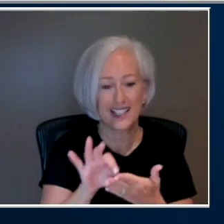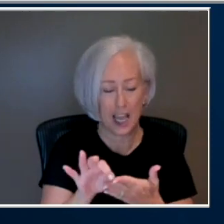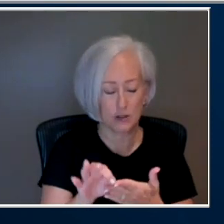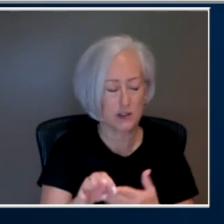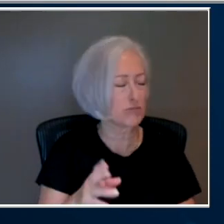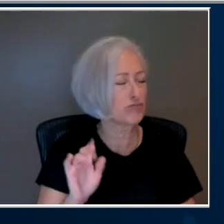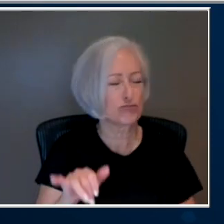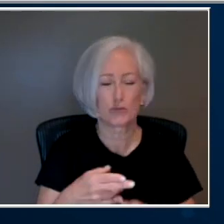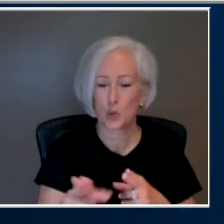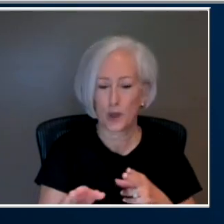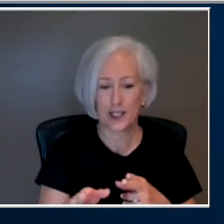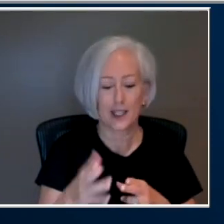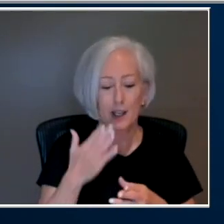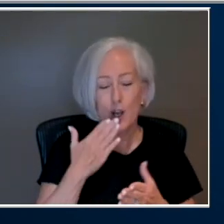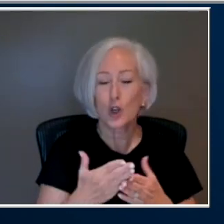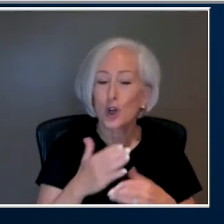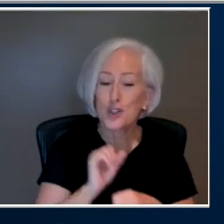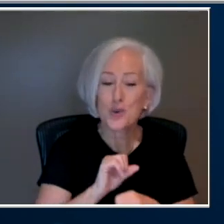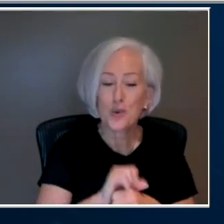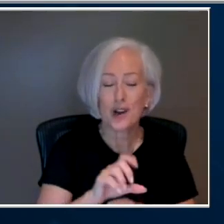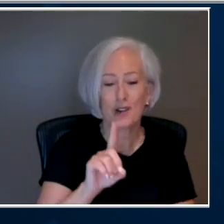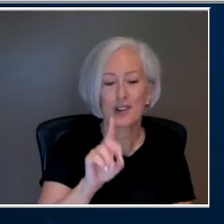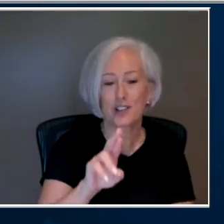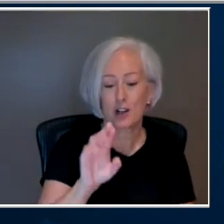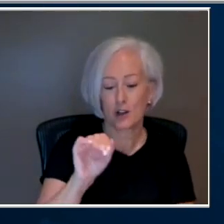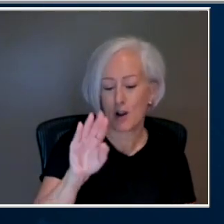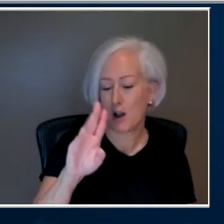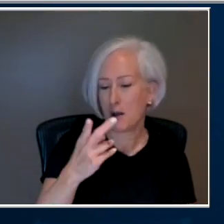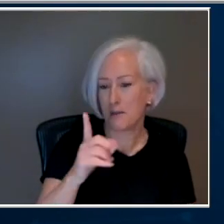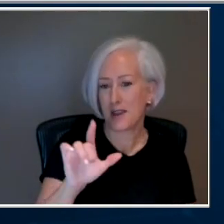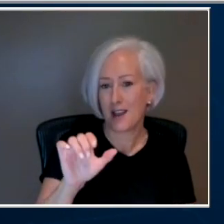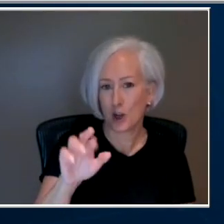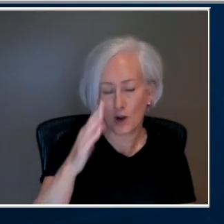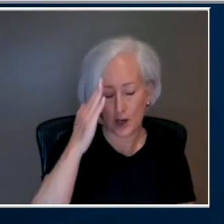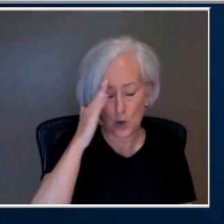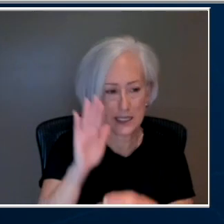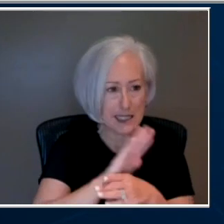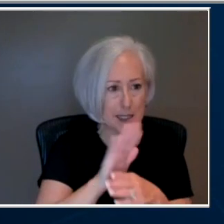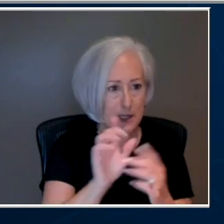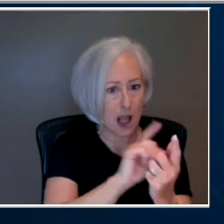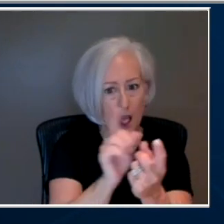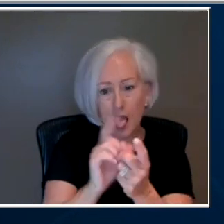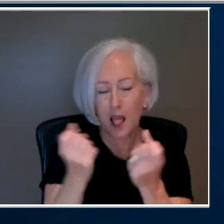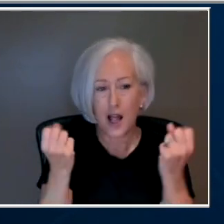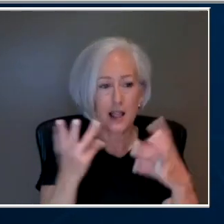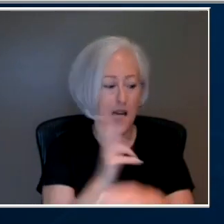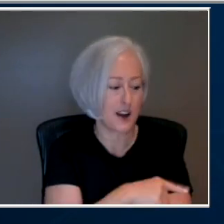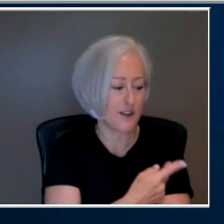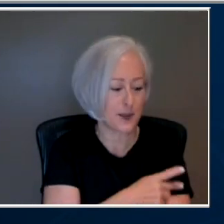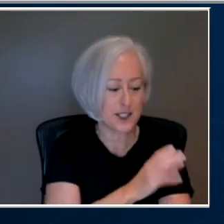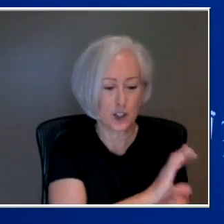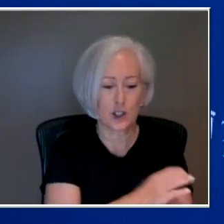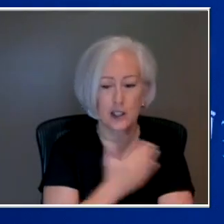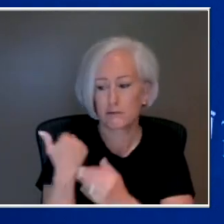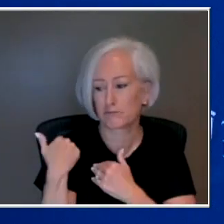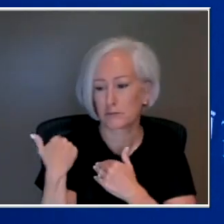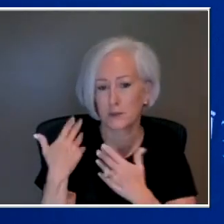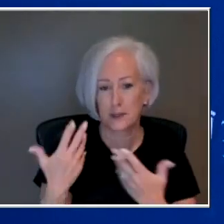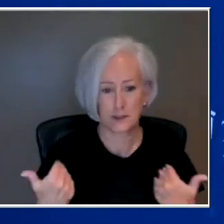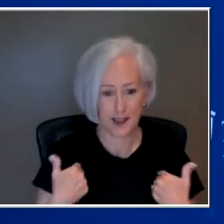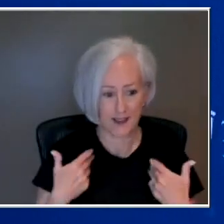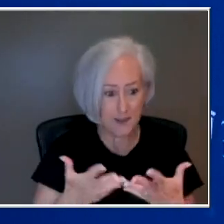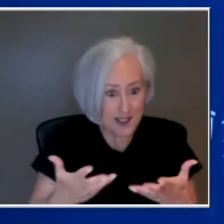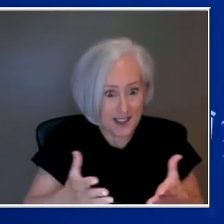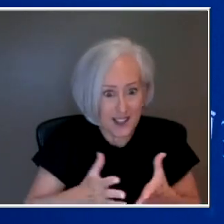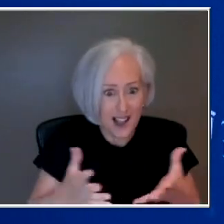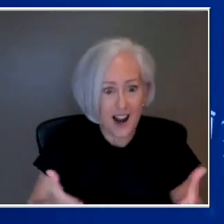good to work with Dr. Abyankar. I know he's busy seeing a lot of patients right now, has a lot of clinical duties because he does a lot of good work.